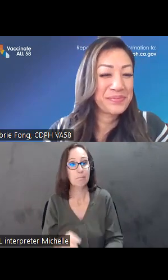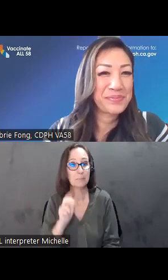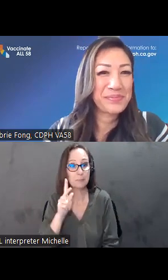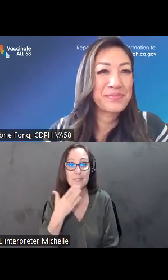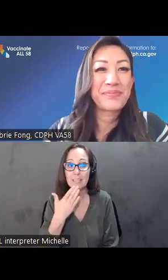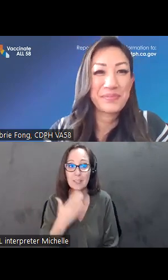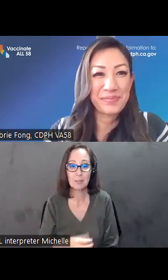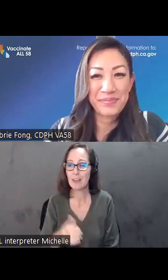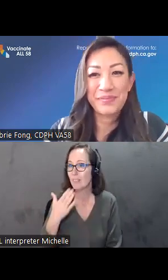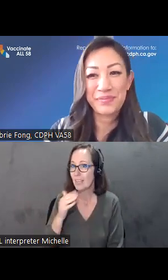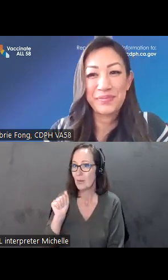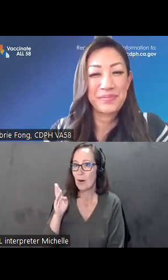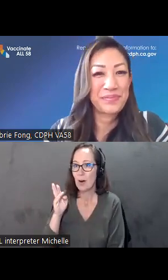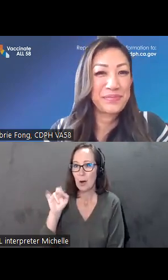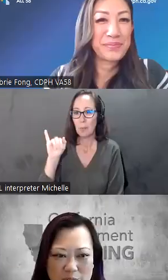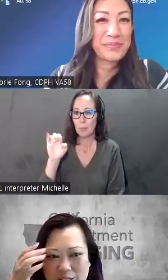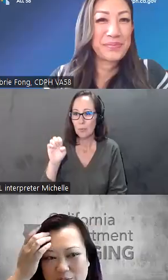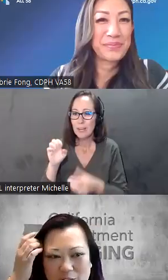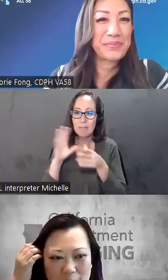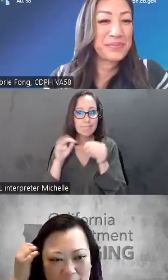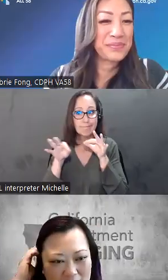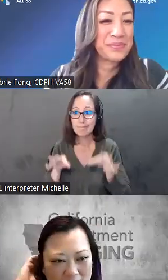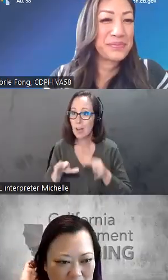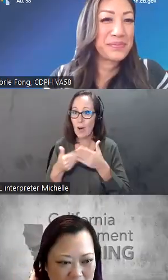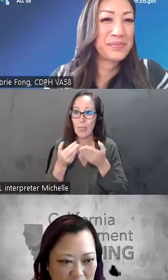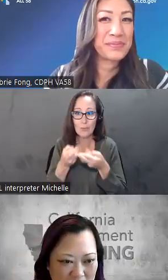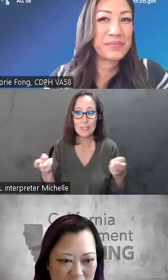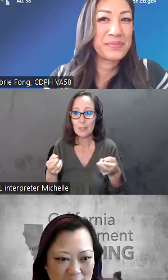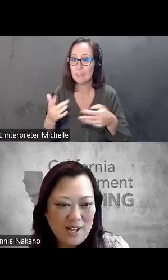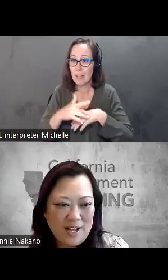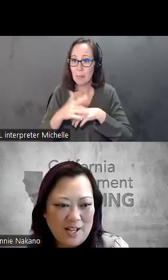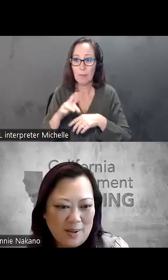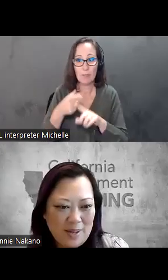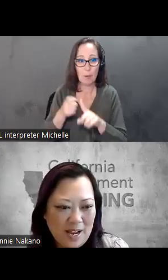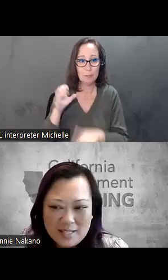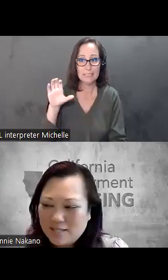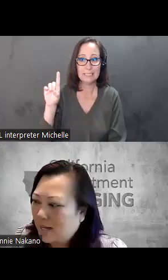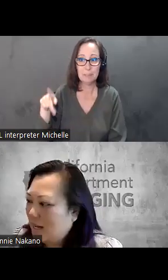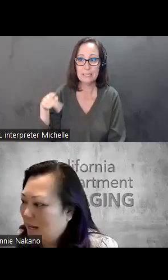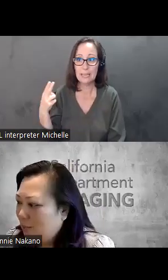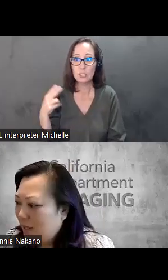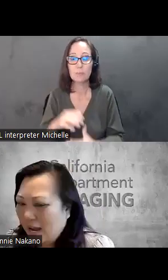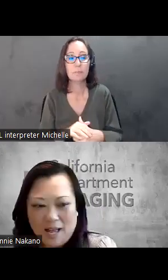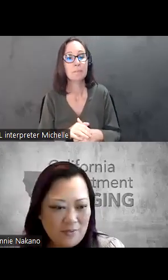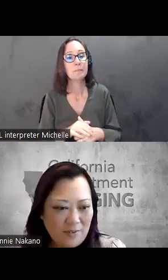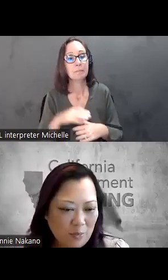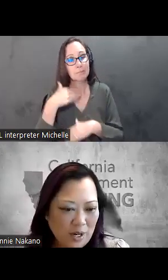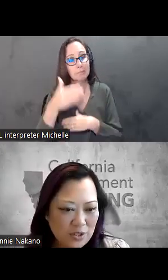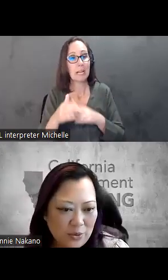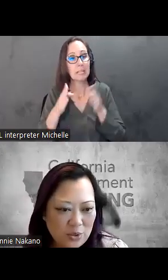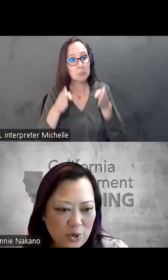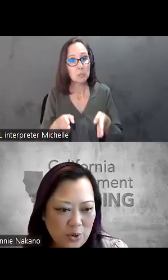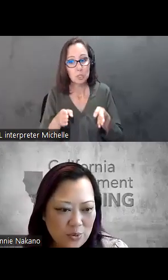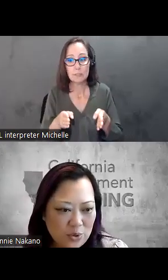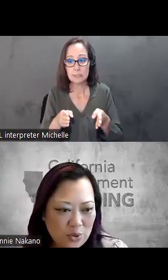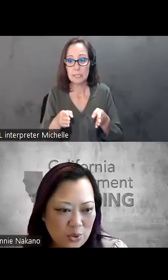Thank you, Aubrey, for walking us through all of the resources from CDPH. Next, we're actually